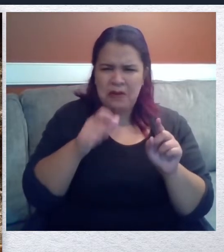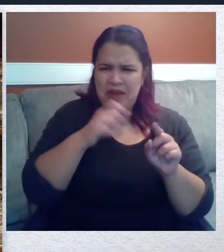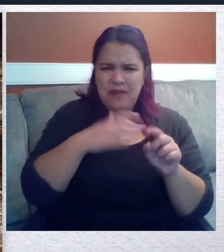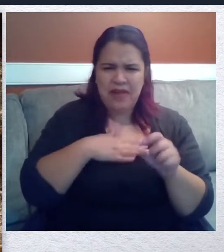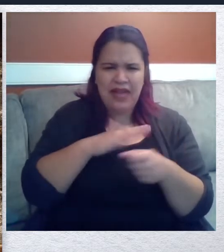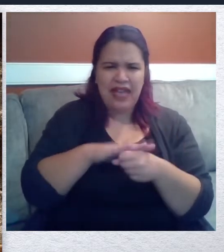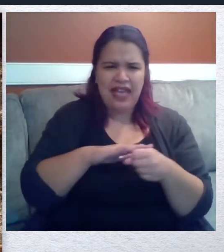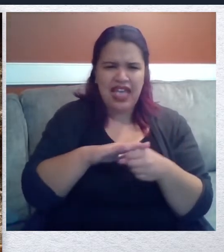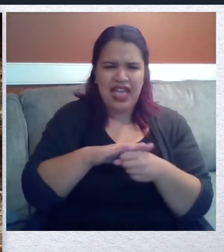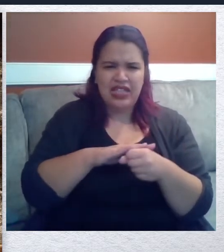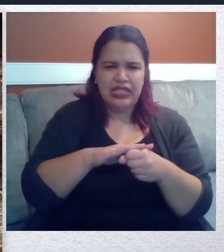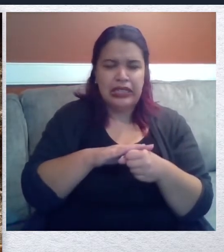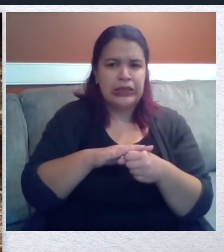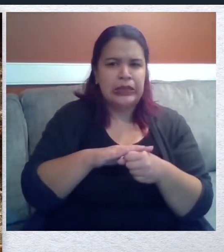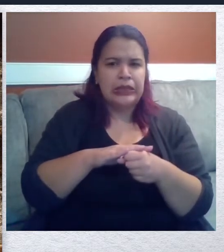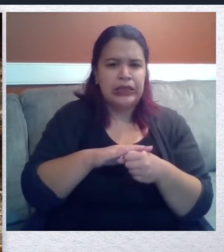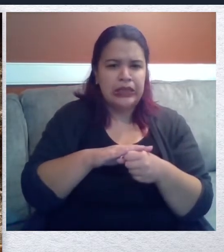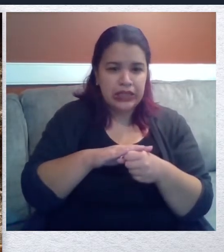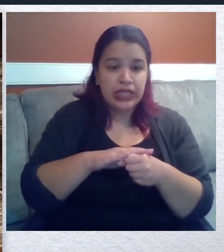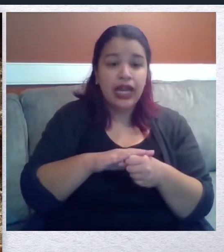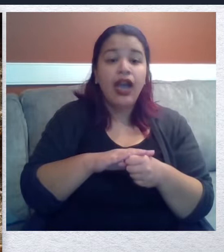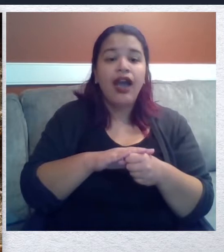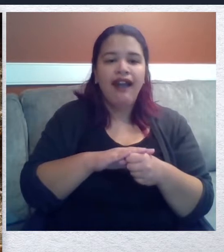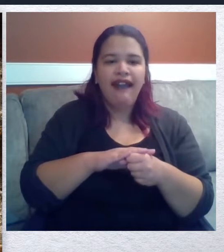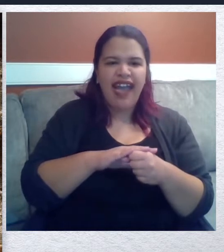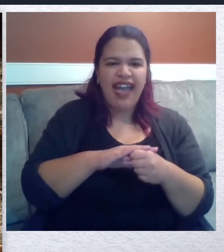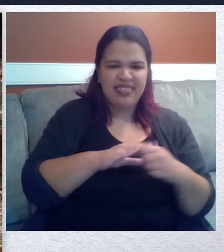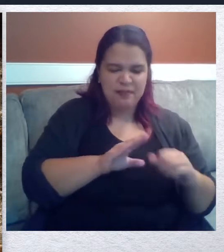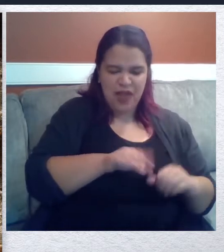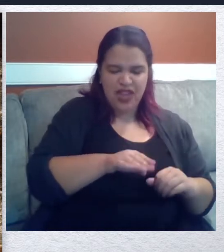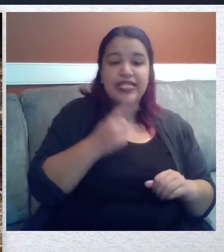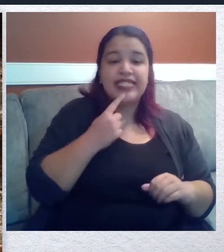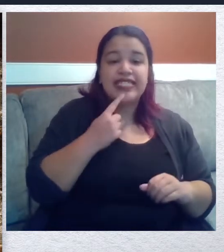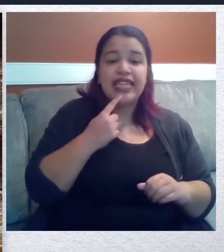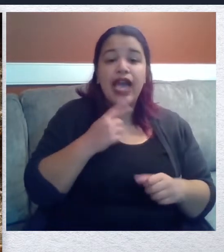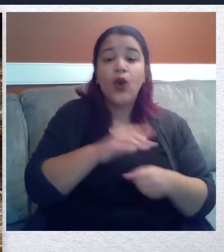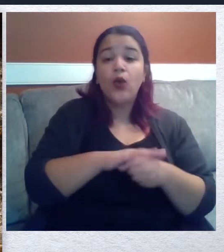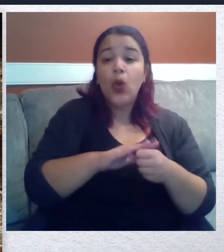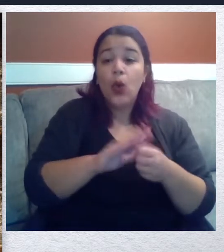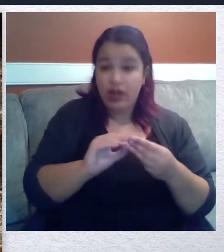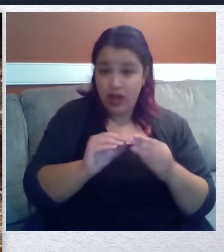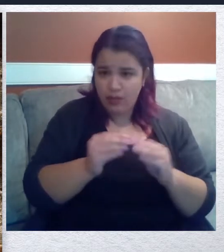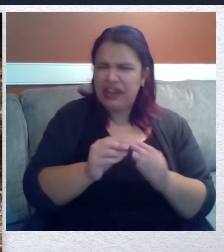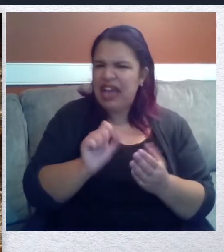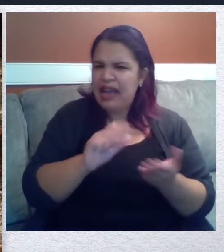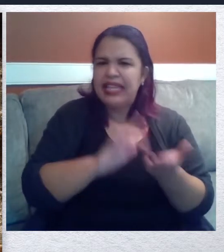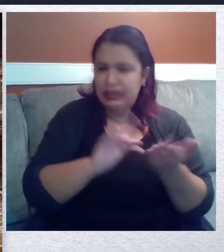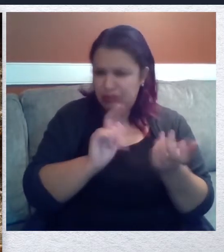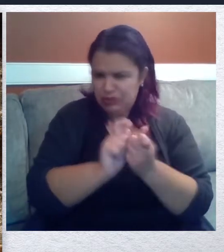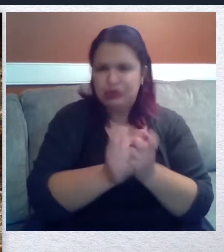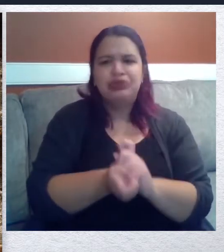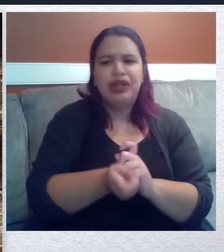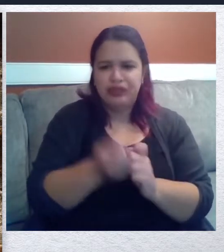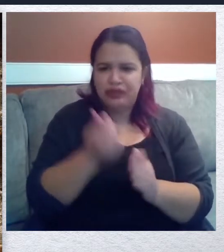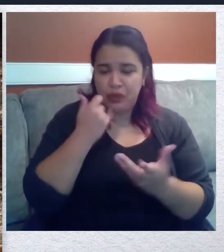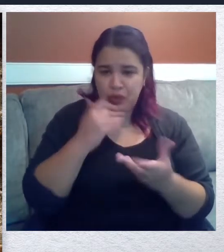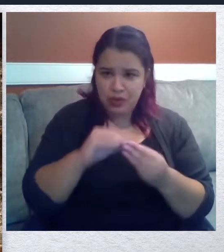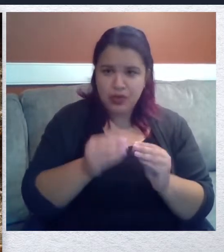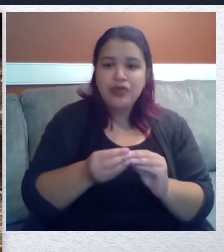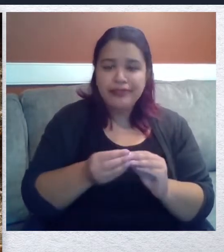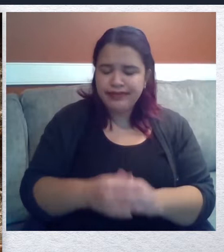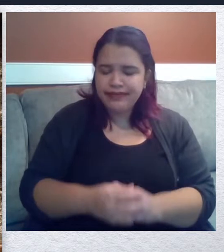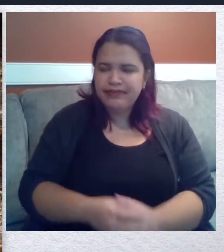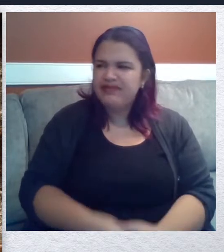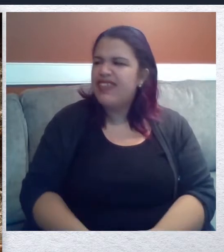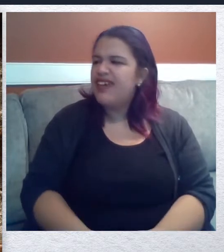information, Dennis. And remember, everyone, OOD will have staff available to help with any technical issues